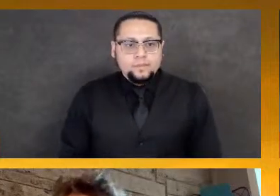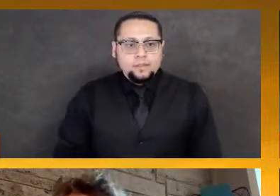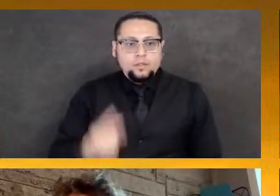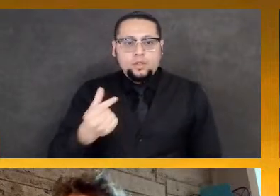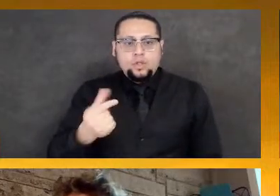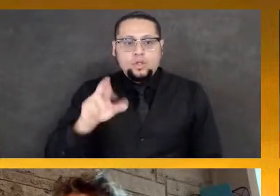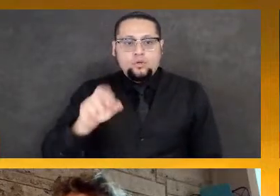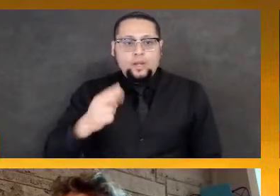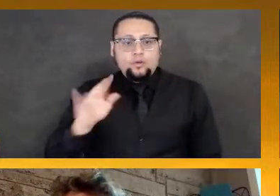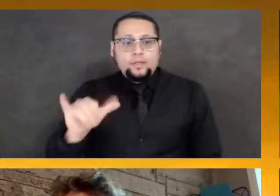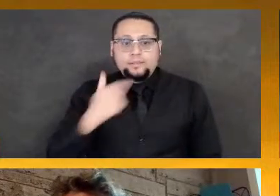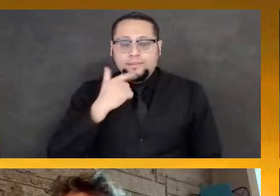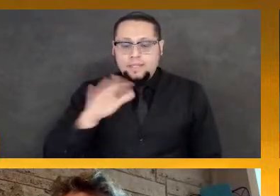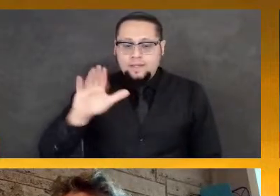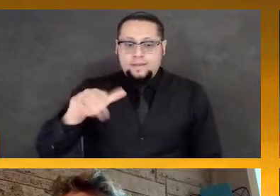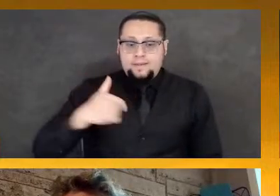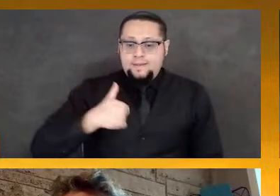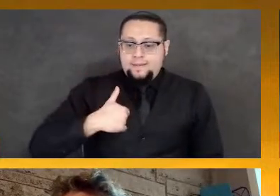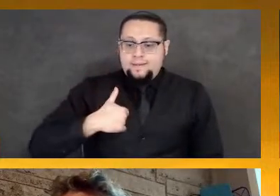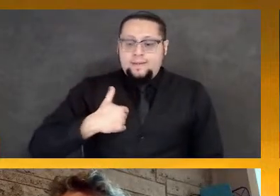To add on to